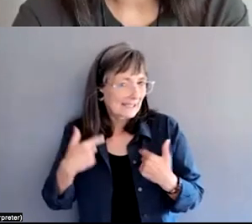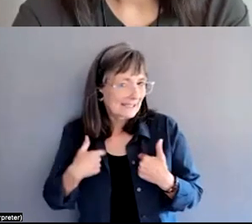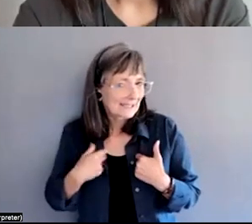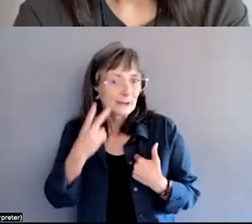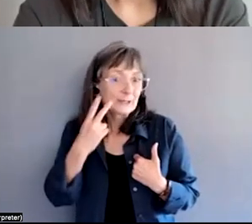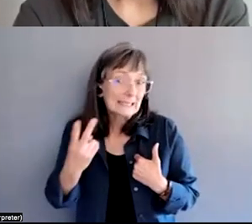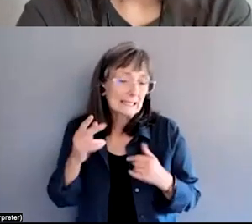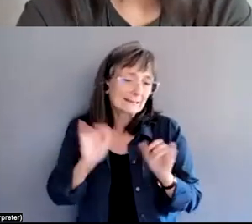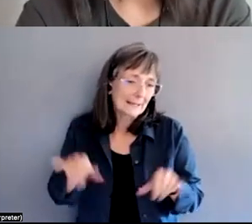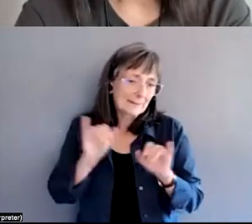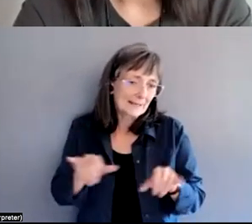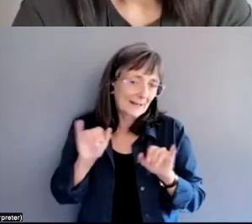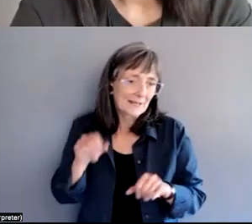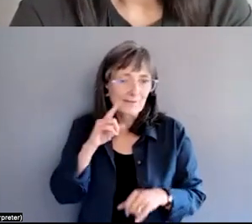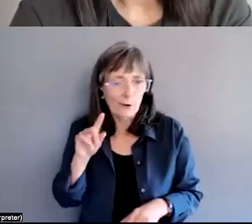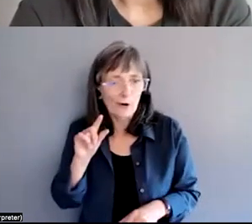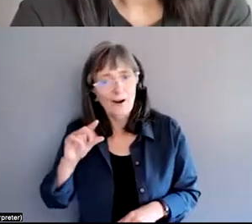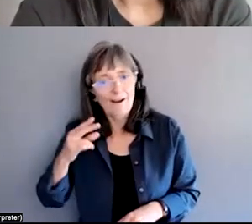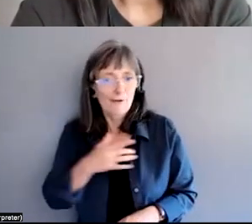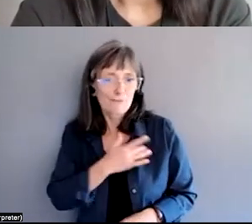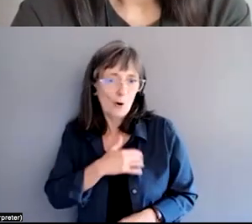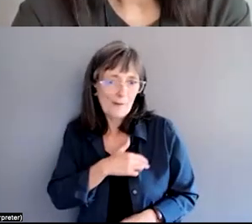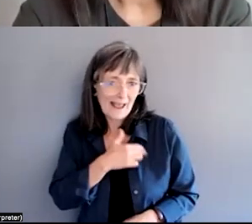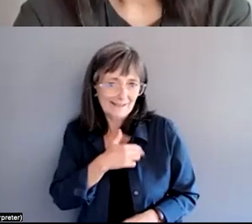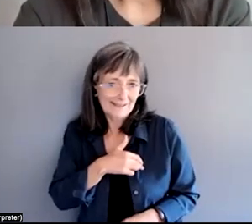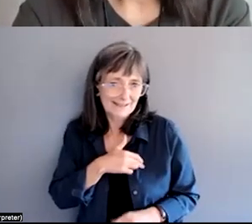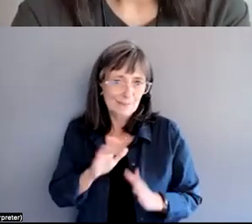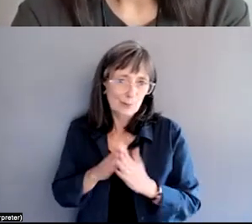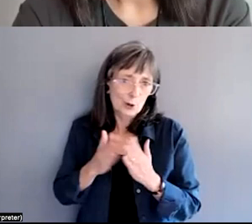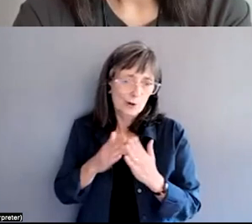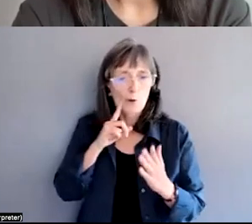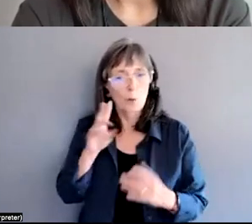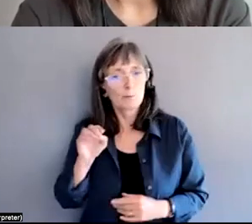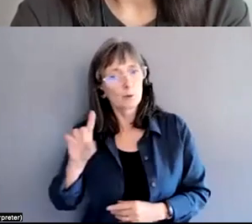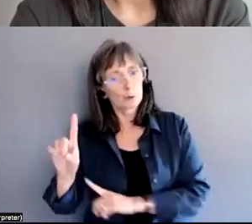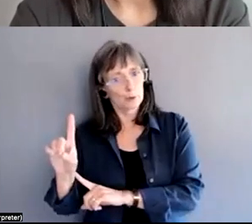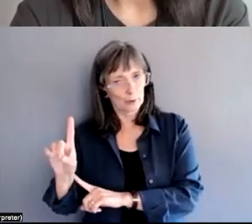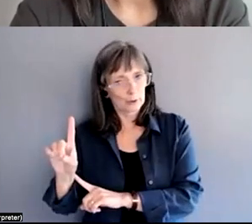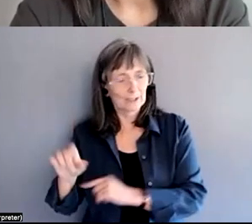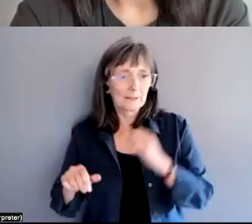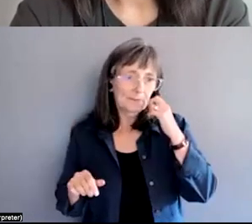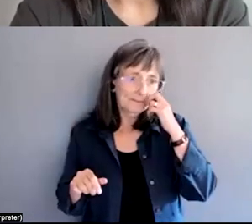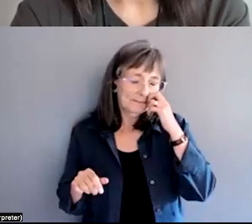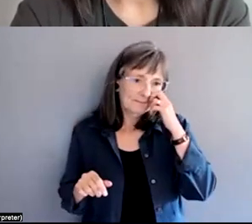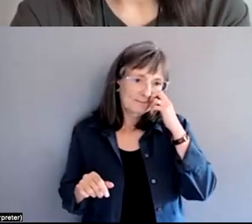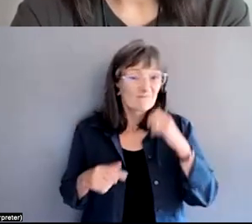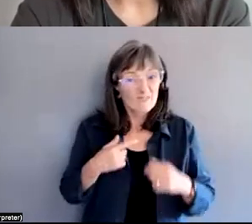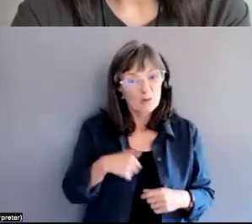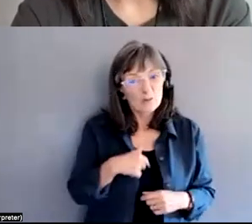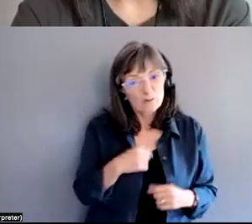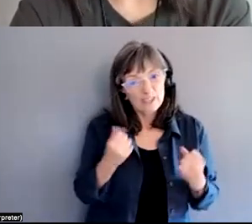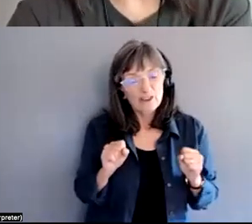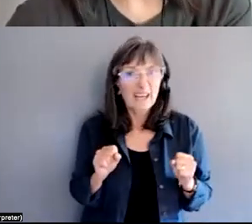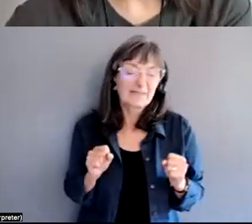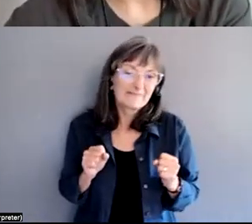certain like clinches or the right mood. So I think in those instances, we just really try to make sure